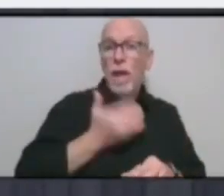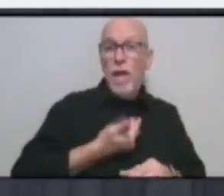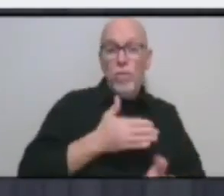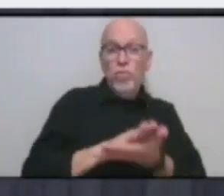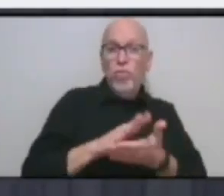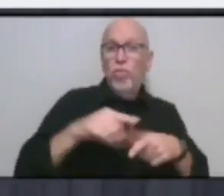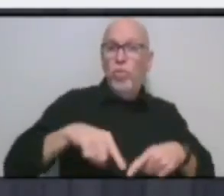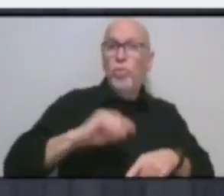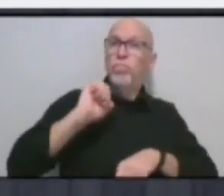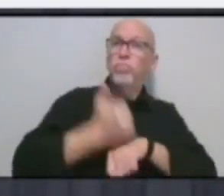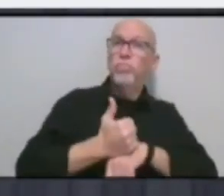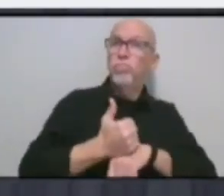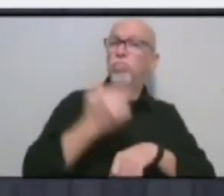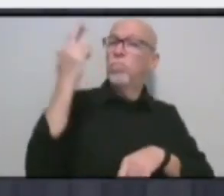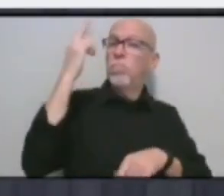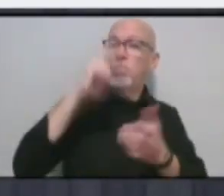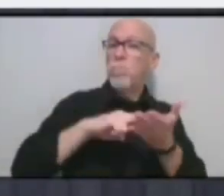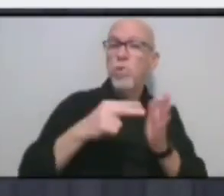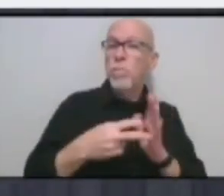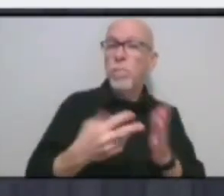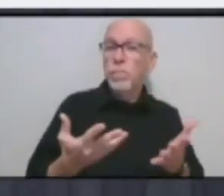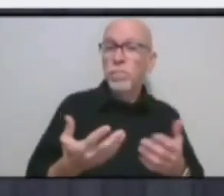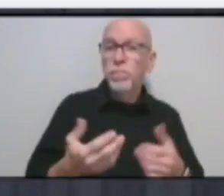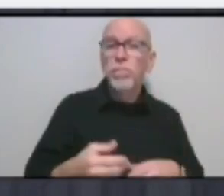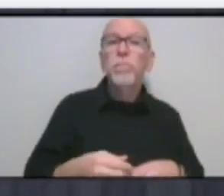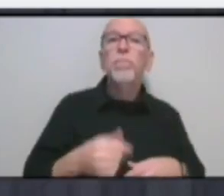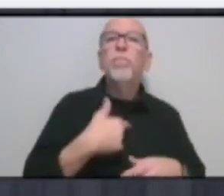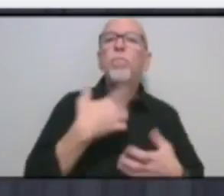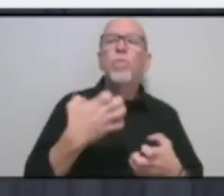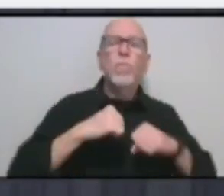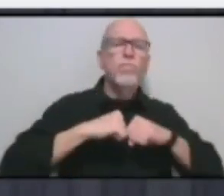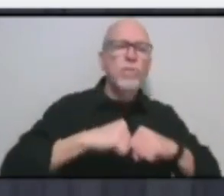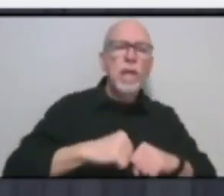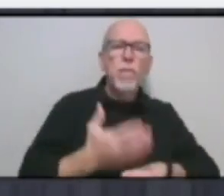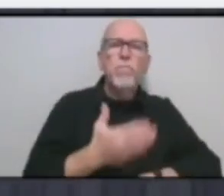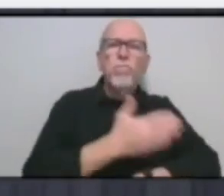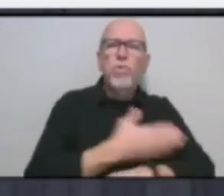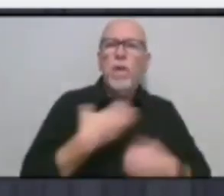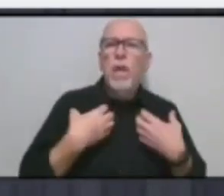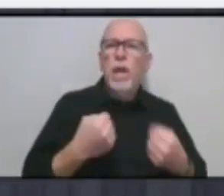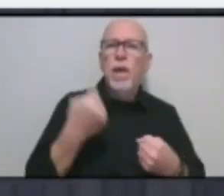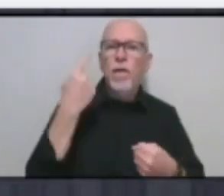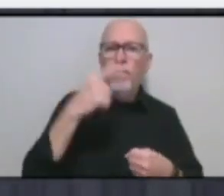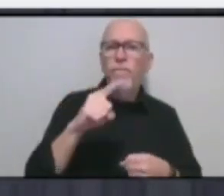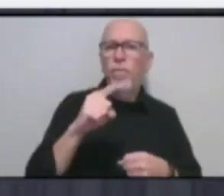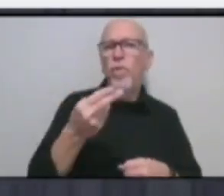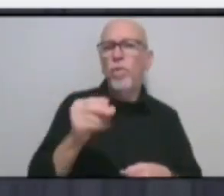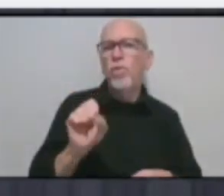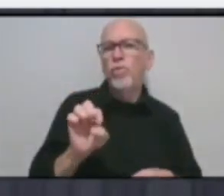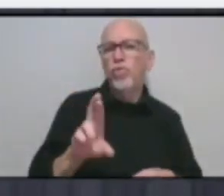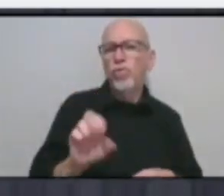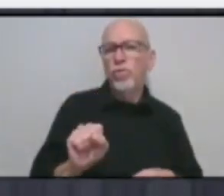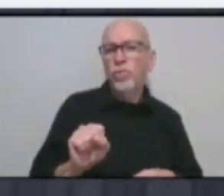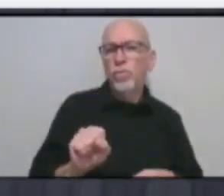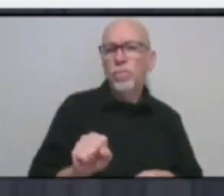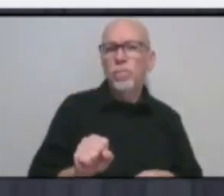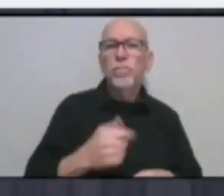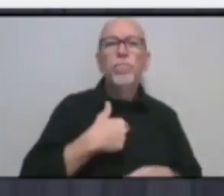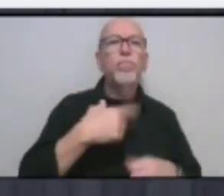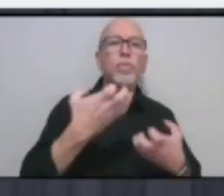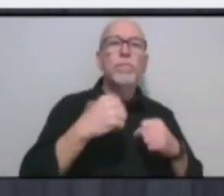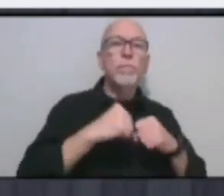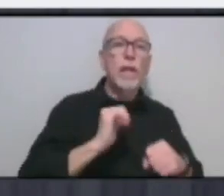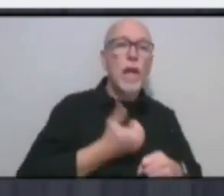with the idea of protecting and improving the health of Hoosiers, and especially as we support both our state health